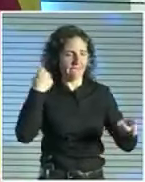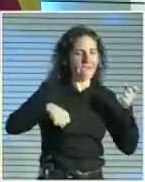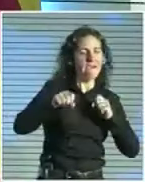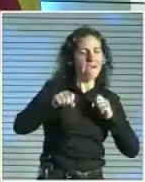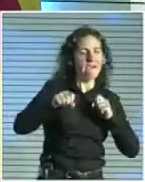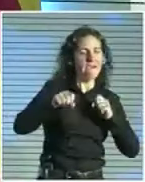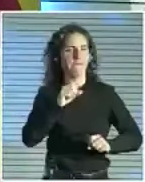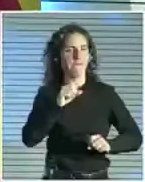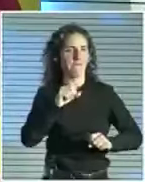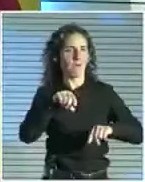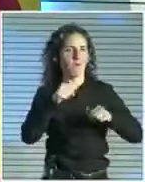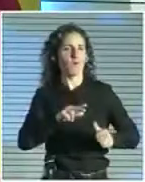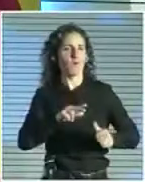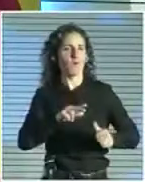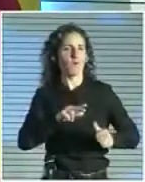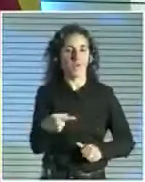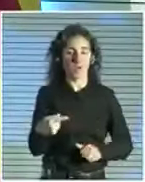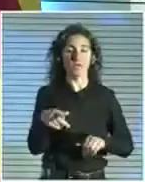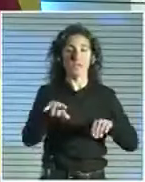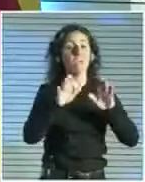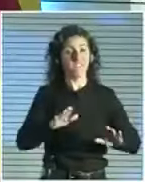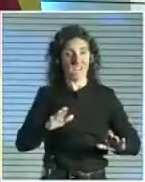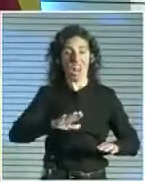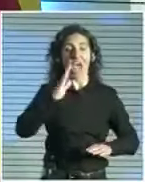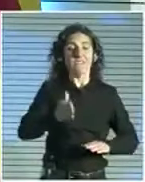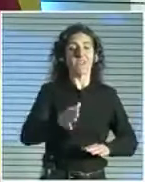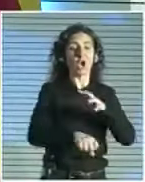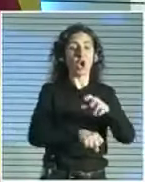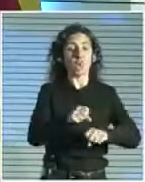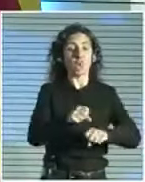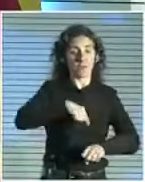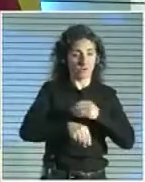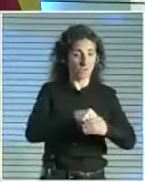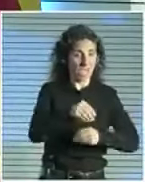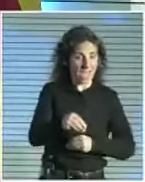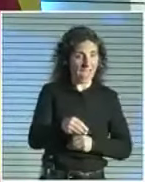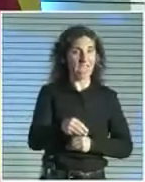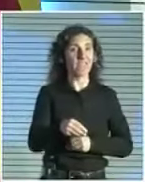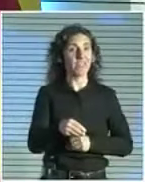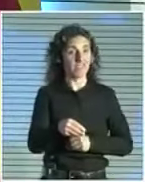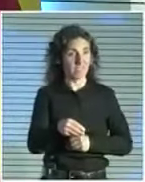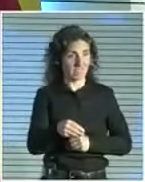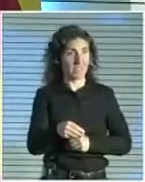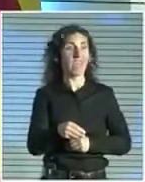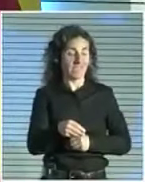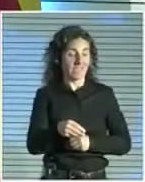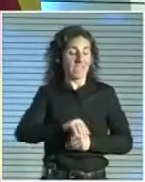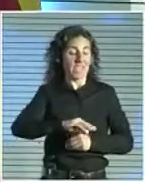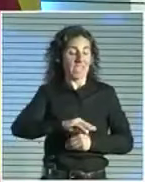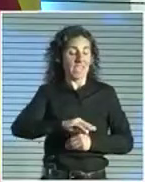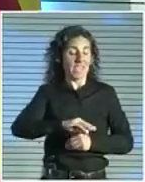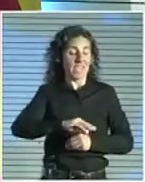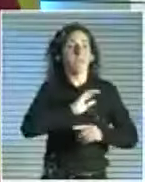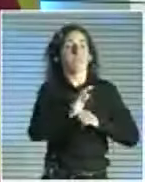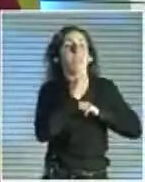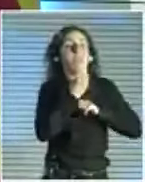your financing. But it was interesting right now how the sector is incentivized in Guanajuato. And